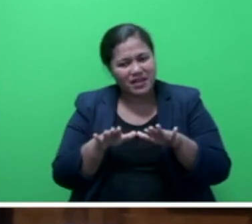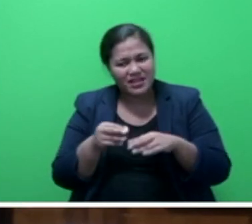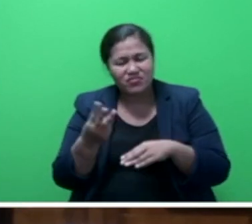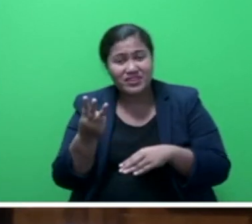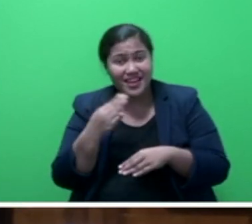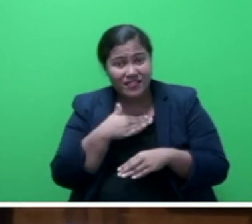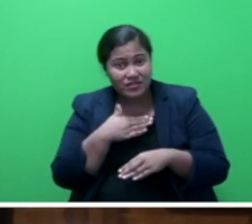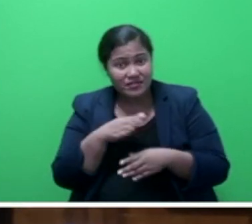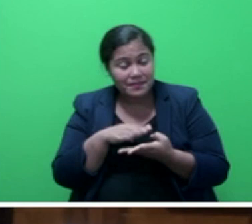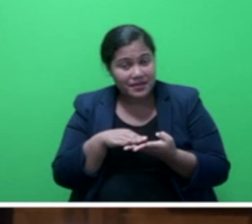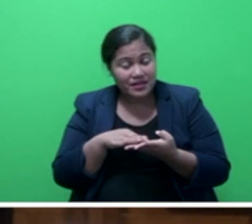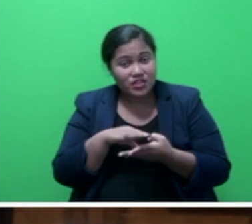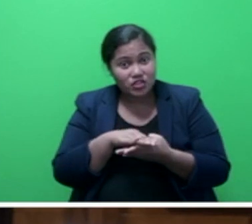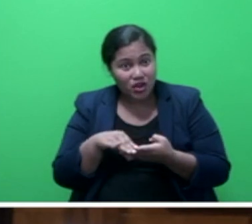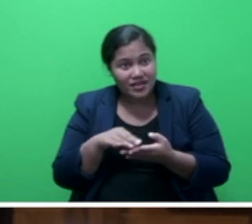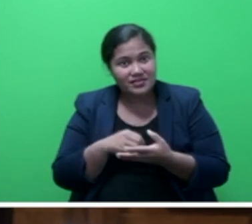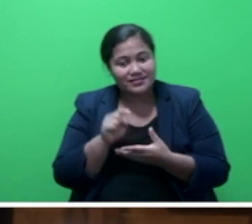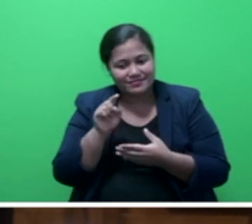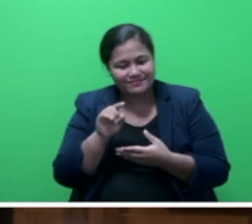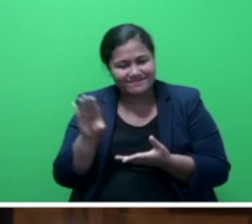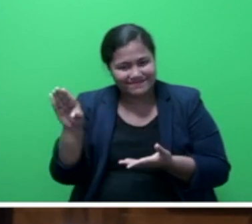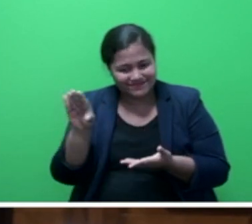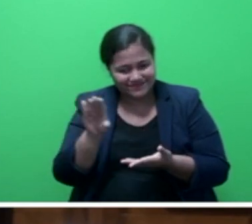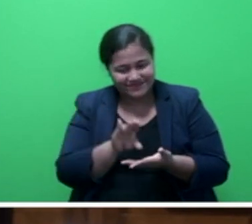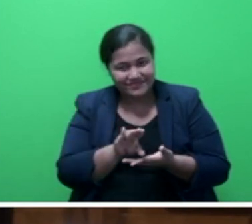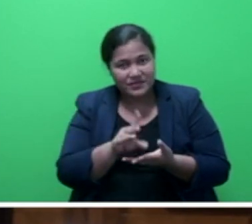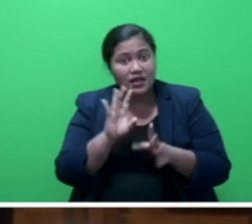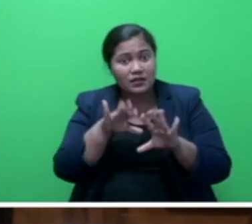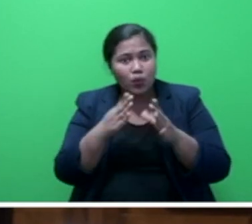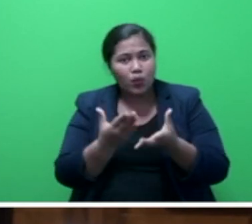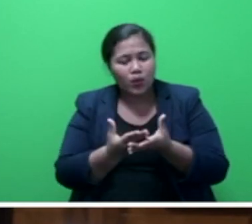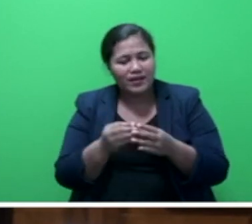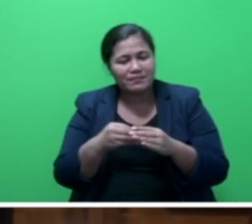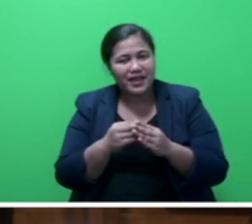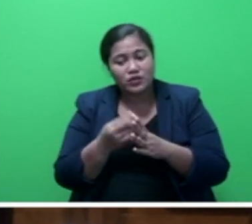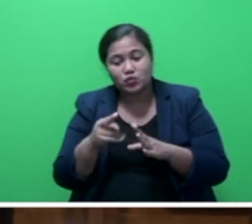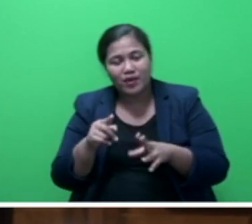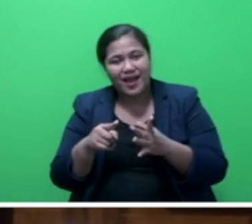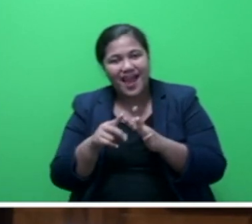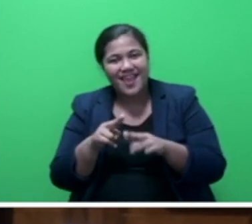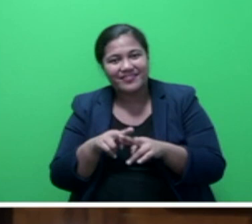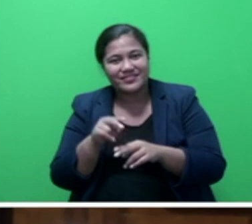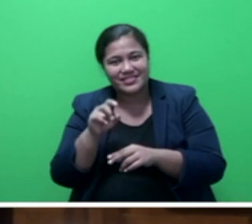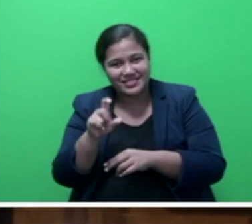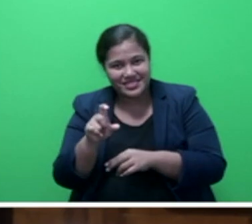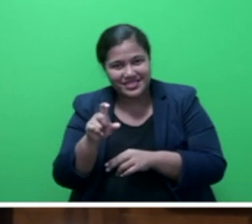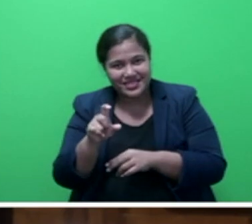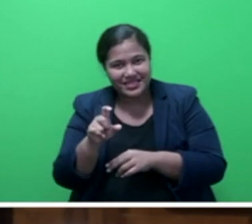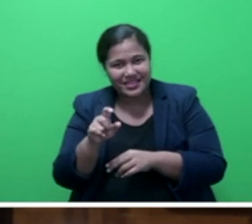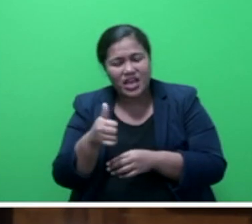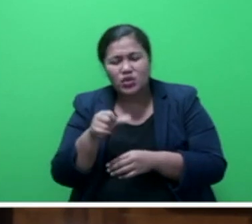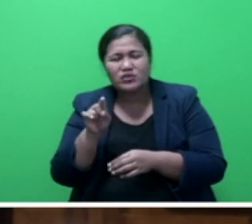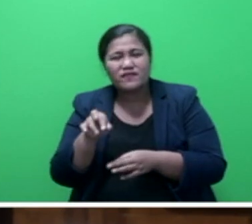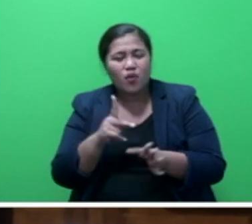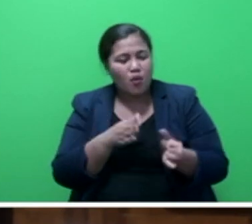million indicative amount that the World Bank through IFC has expressed for potential private